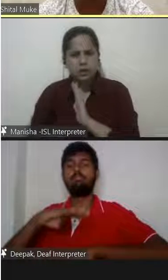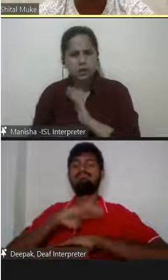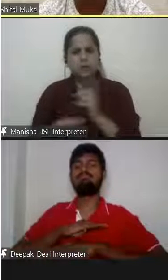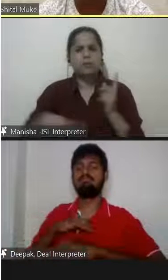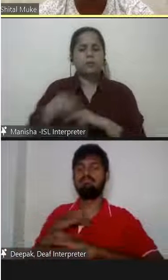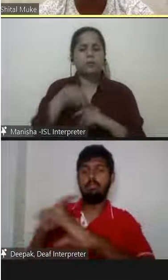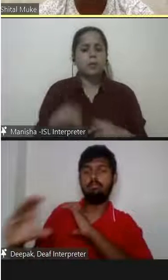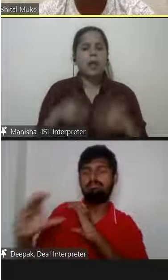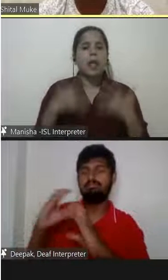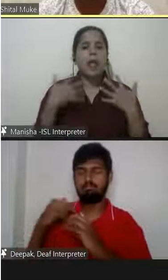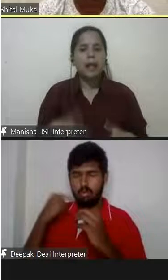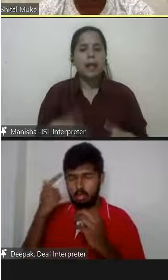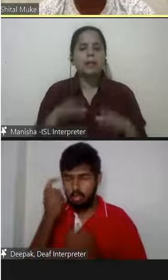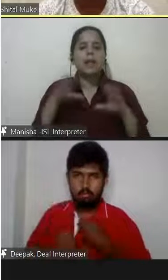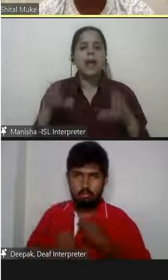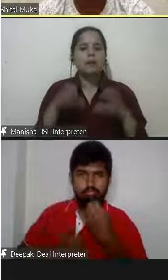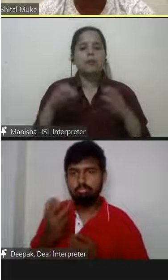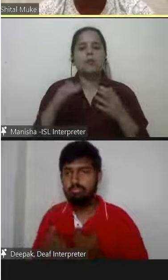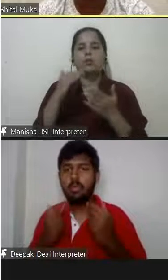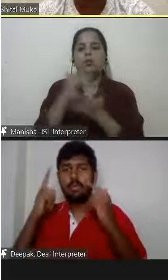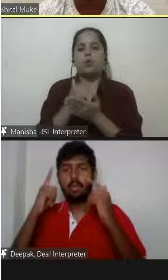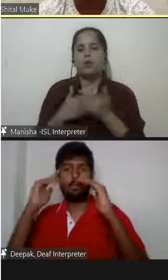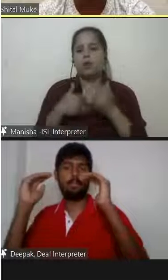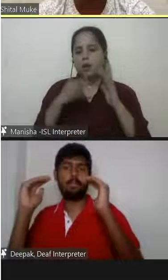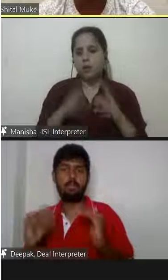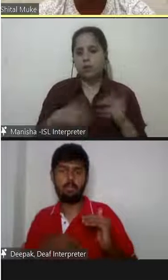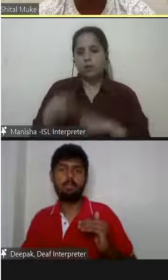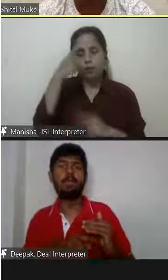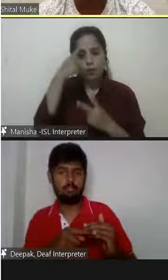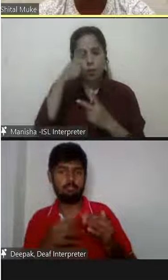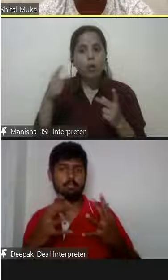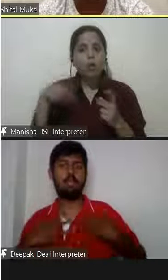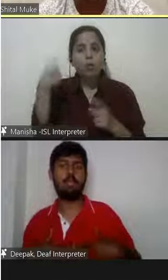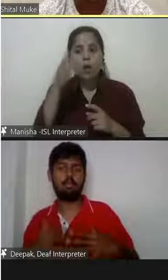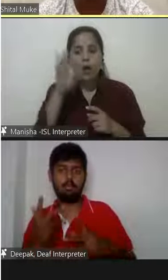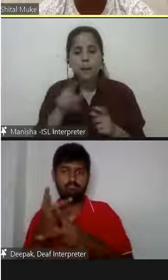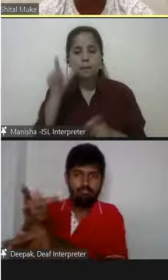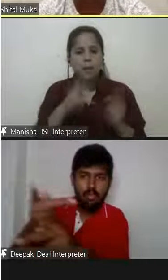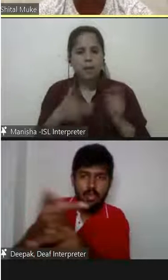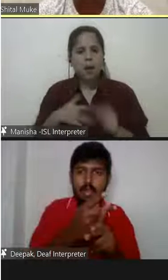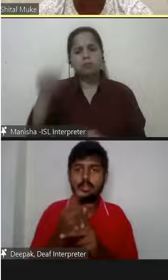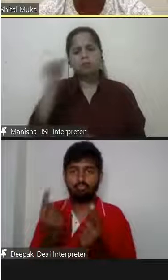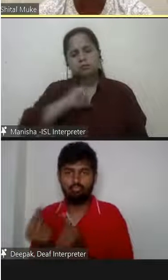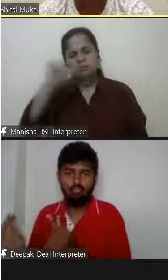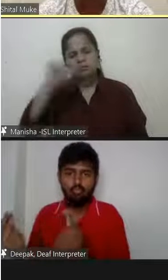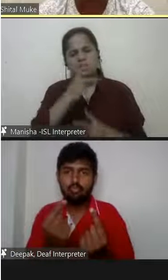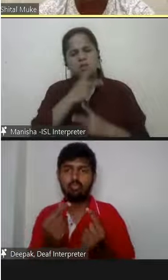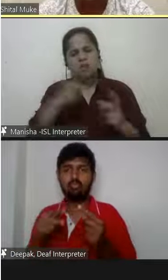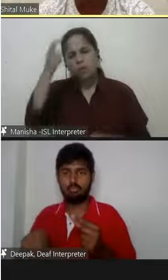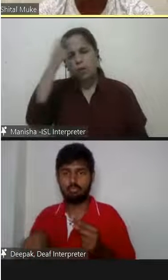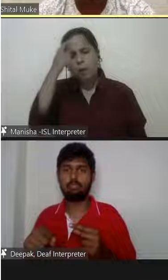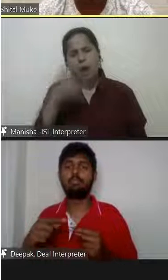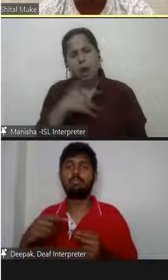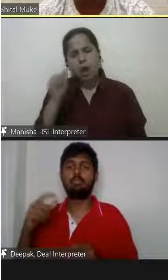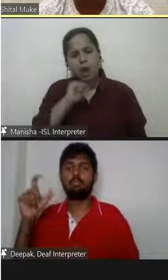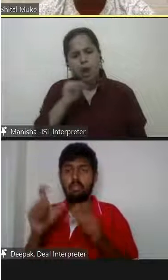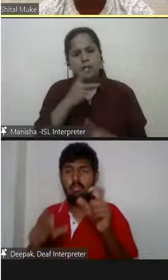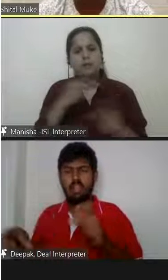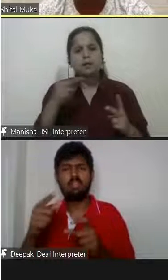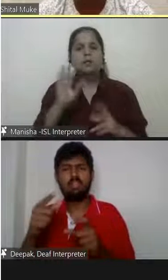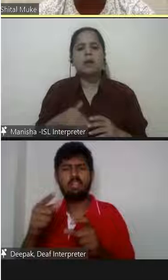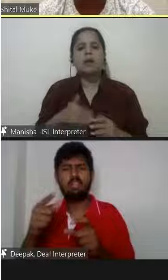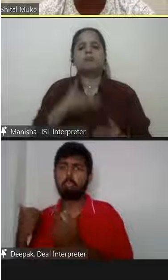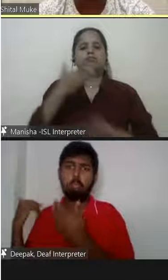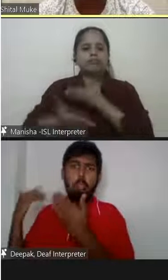Activity Program, HAP, and for alcohol use disorder called Counseling for Alcohol Problems, in short CAP,